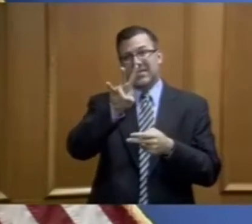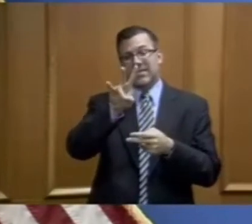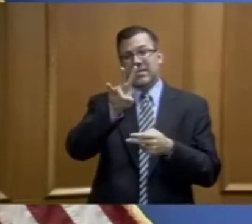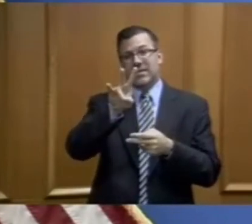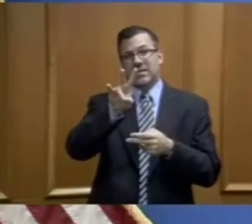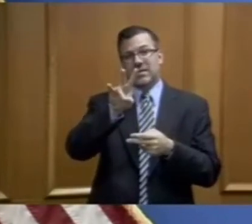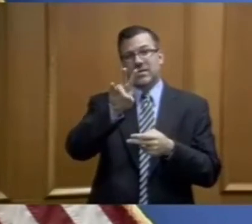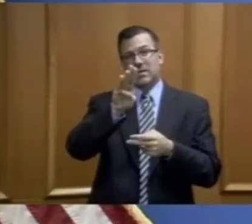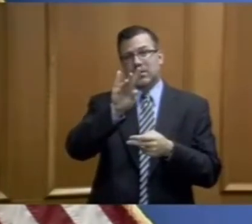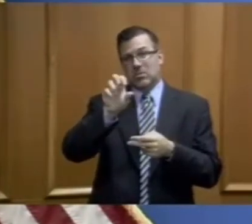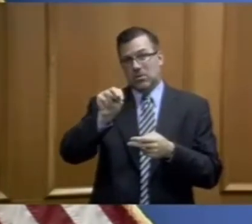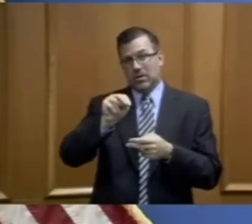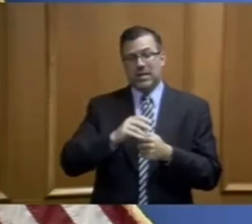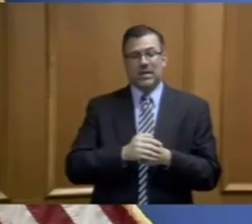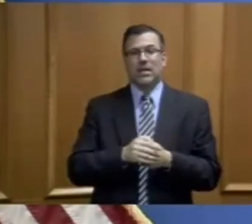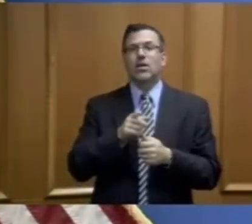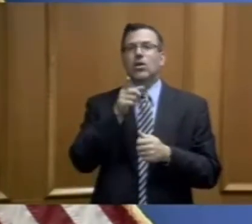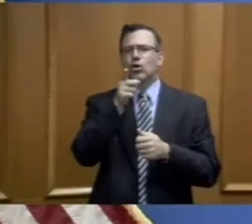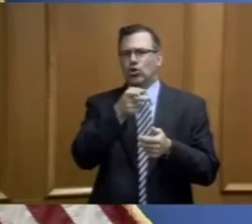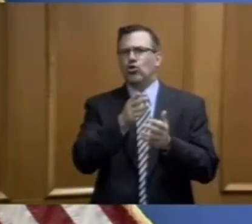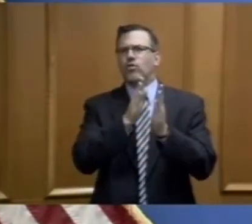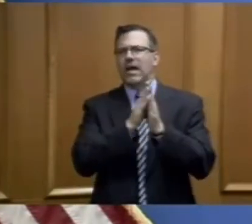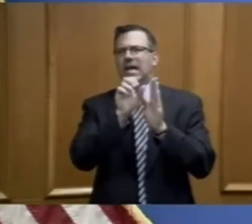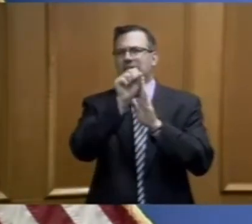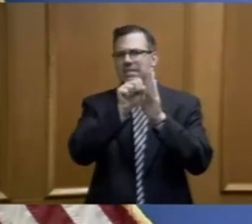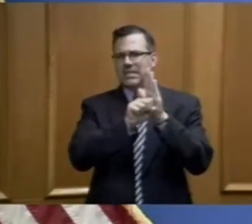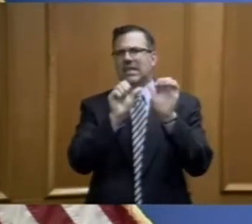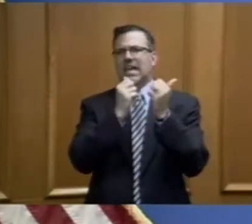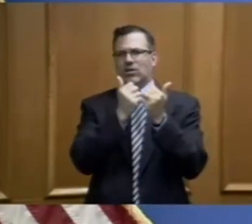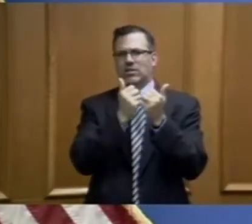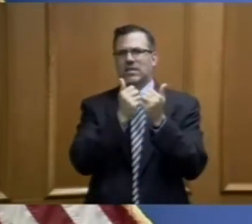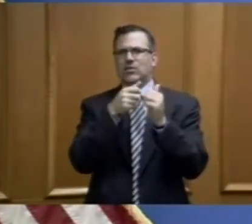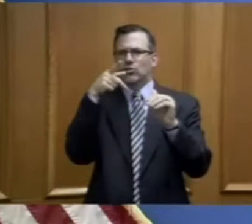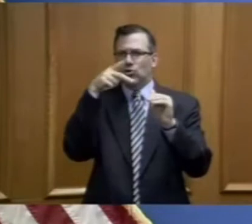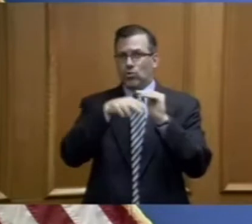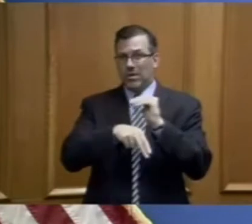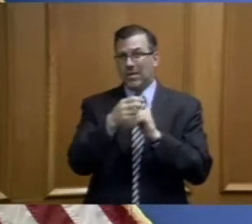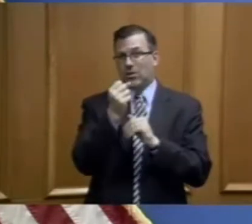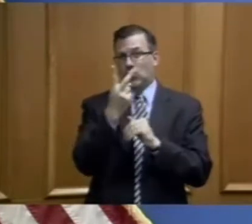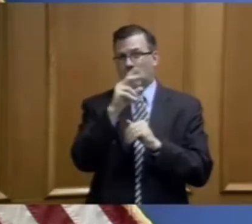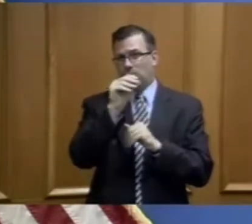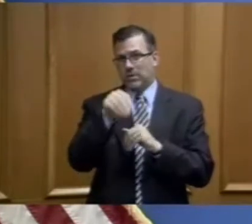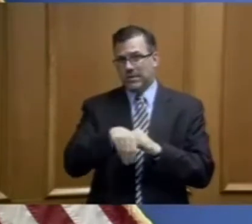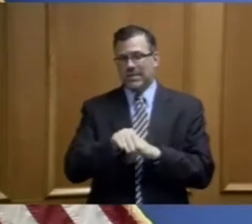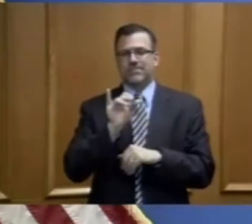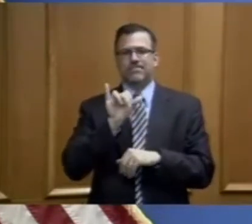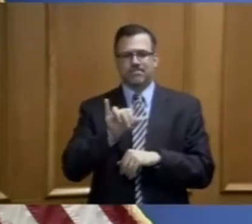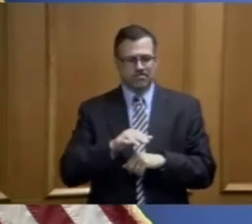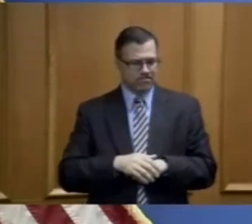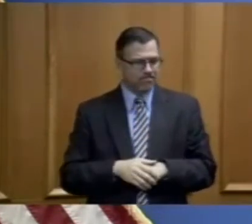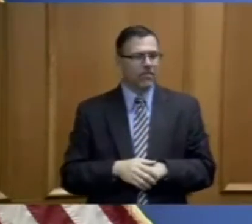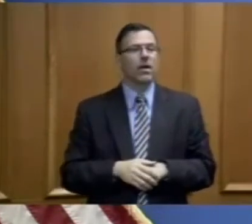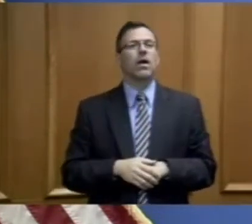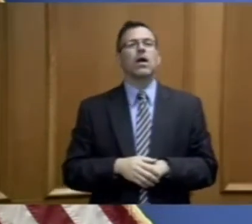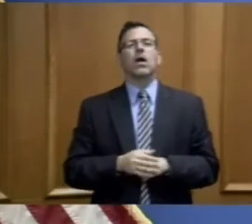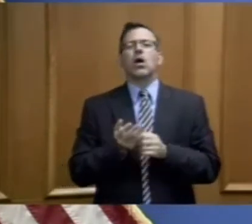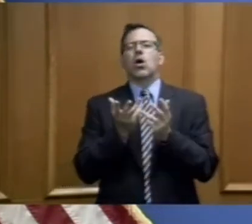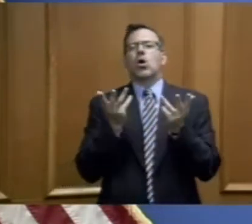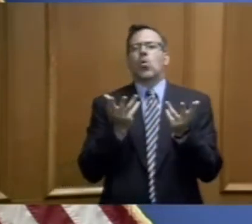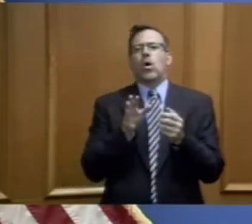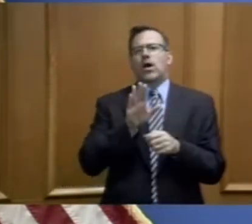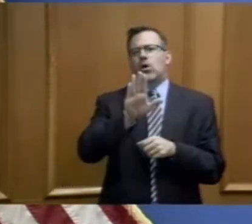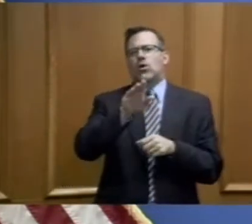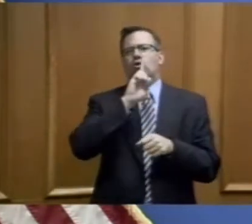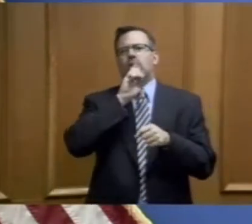has directed state agencies to identify reductions totaling 12%. Given that backdrop, what are your commitments